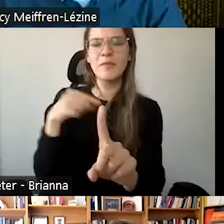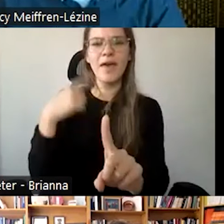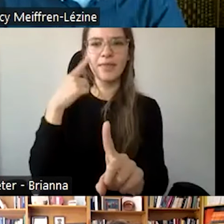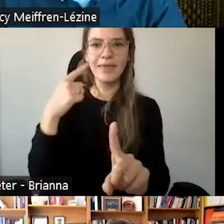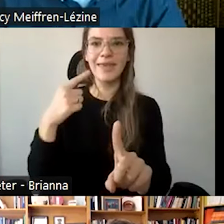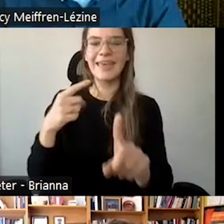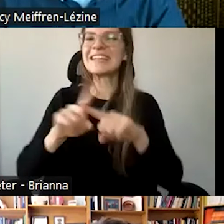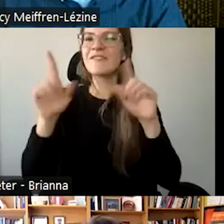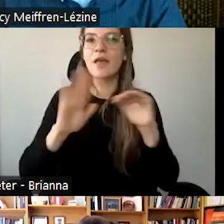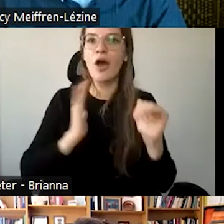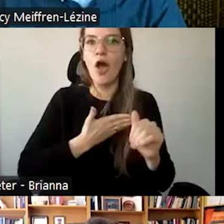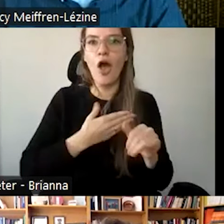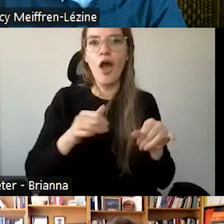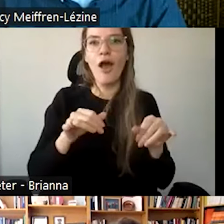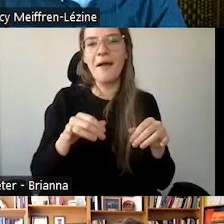our usual